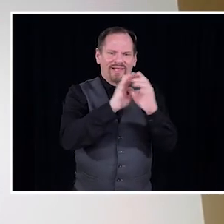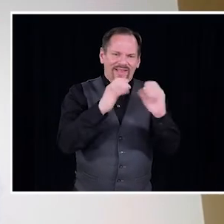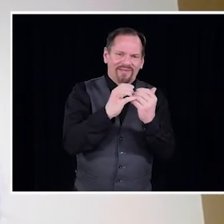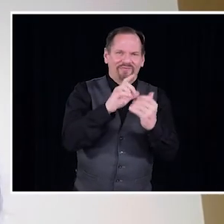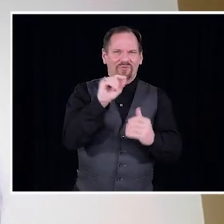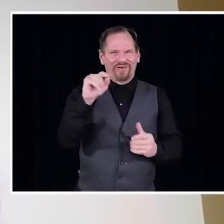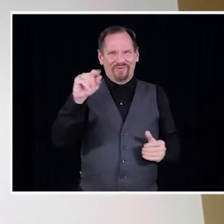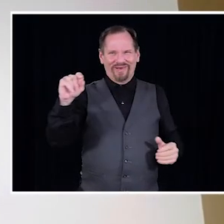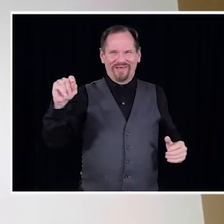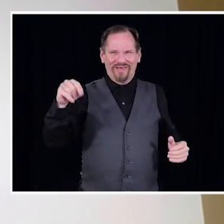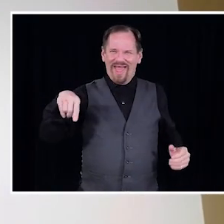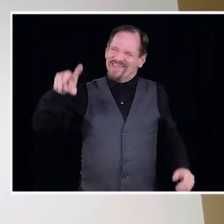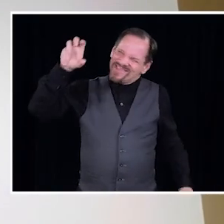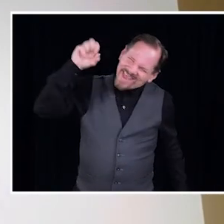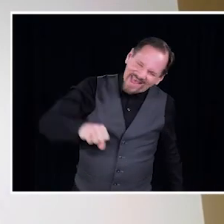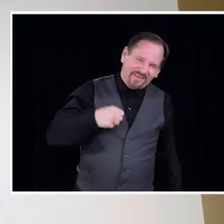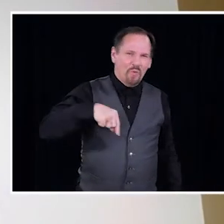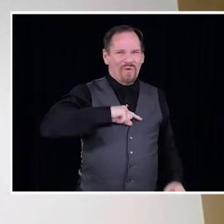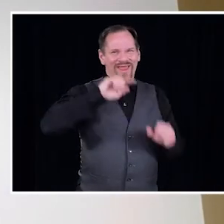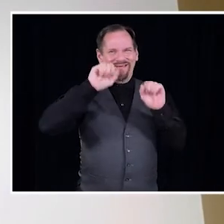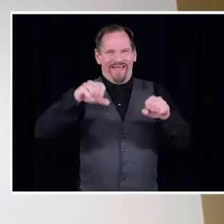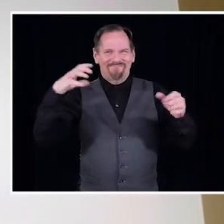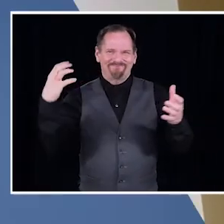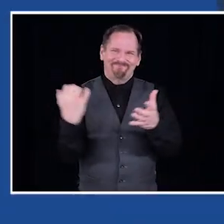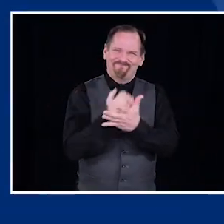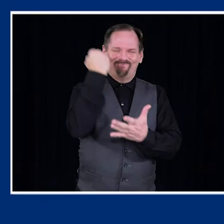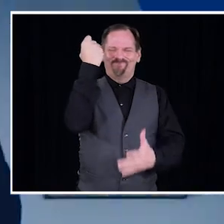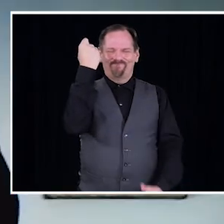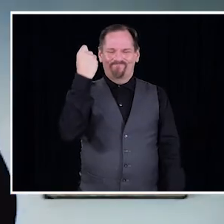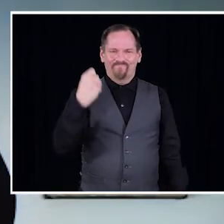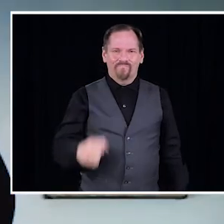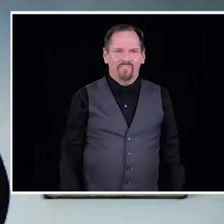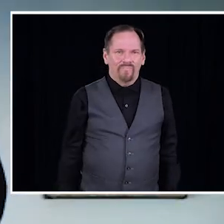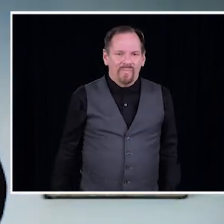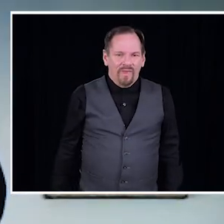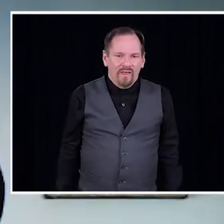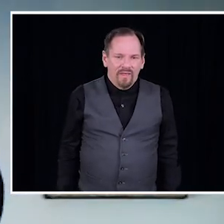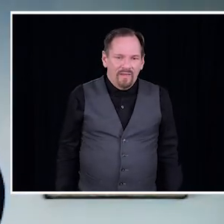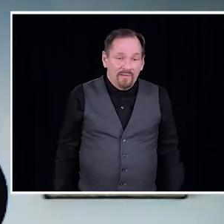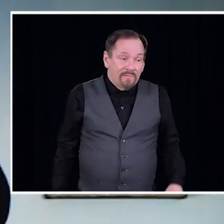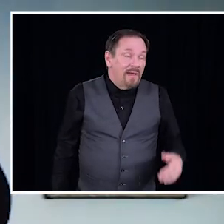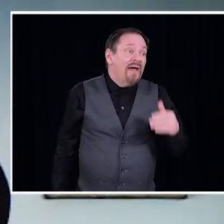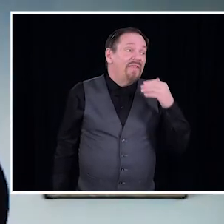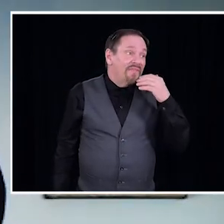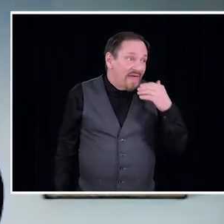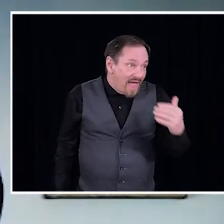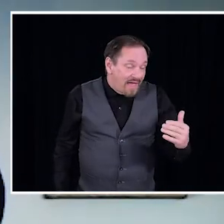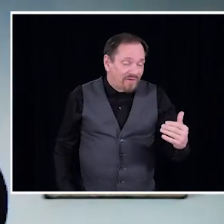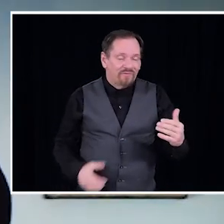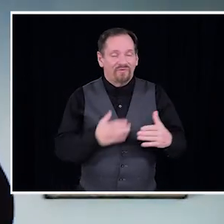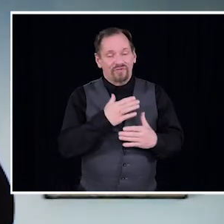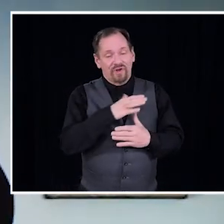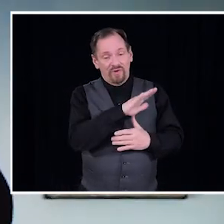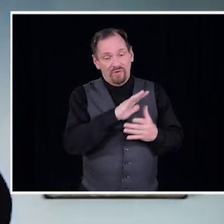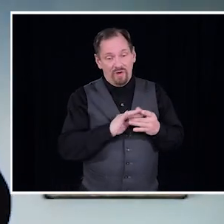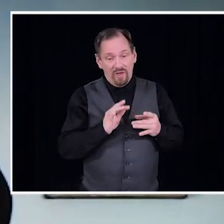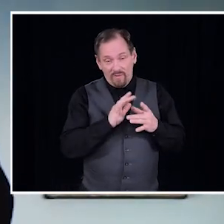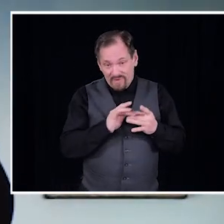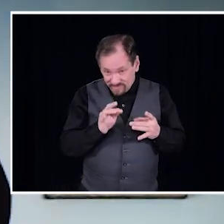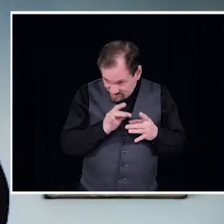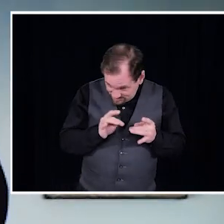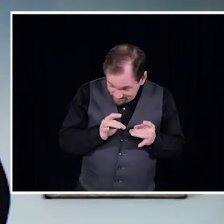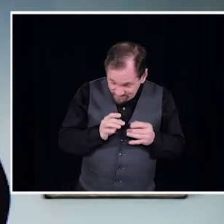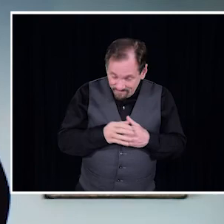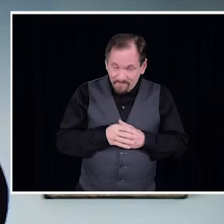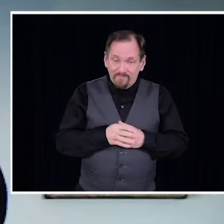and yes, we got this. Thank you, and Tashidele. Thank you, Tuji, for sharing your remarks with your fellow